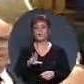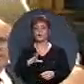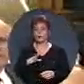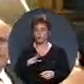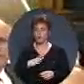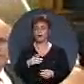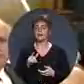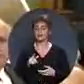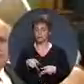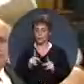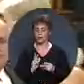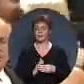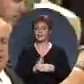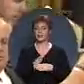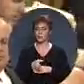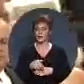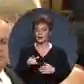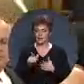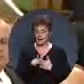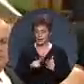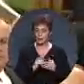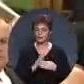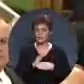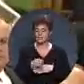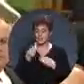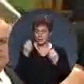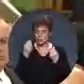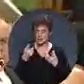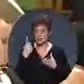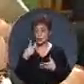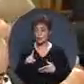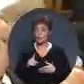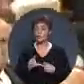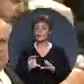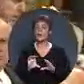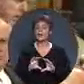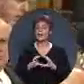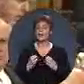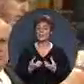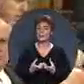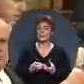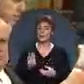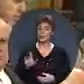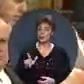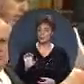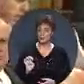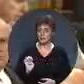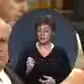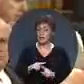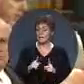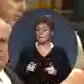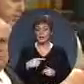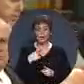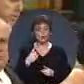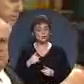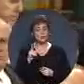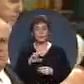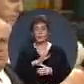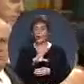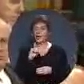advised by their legal counsel not to include the Canadian wheat board because it's not a government agency, and the government did